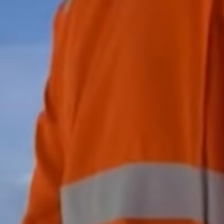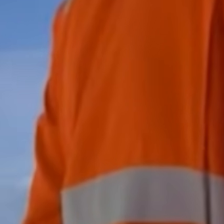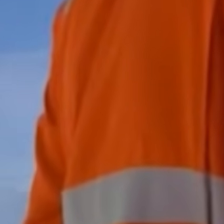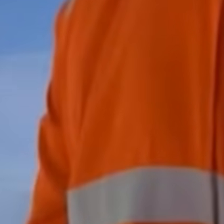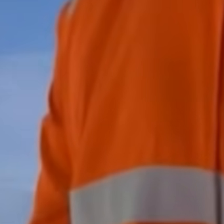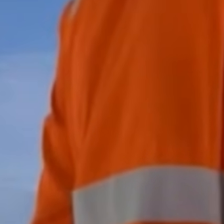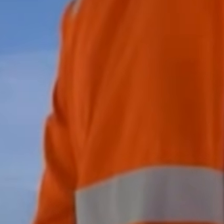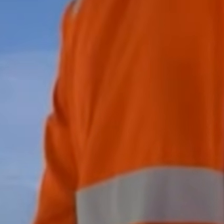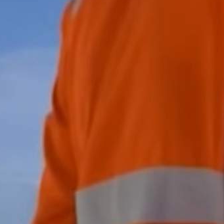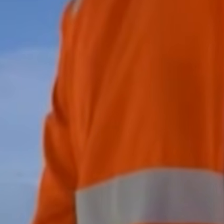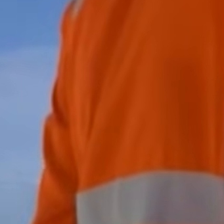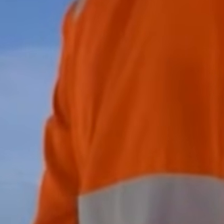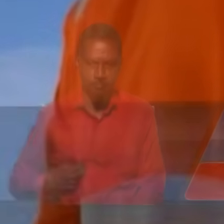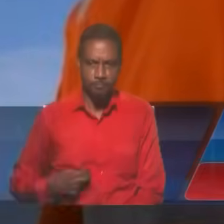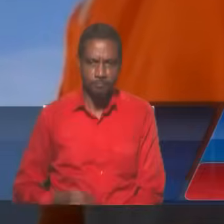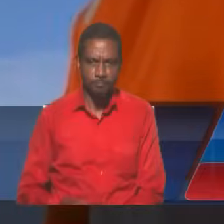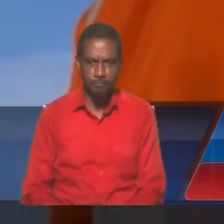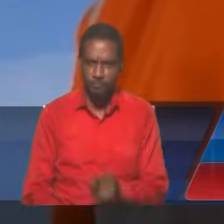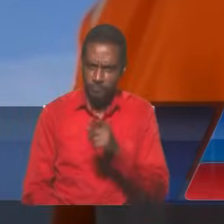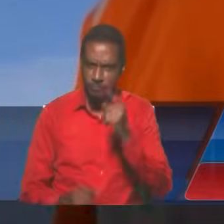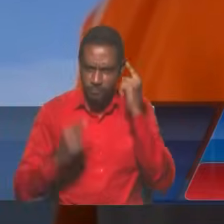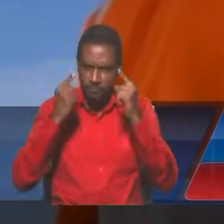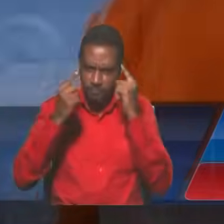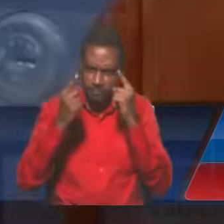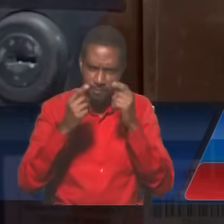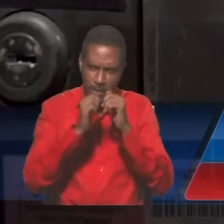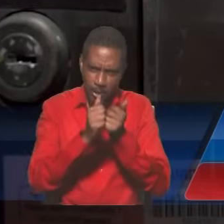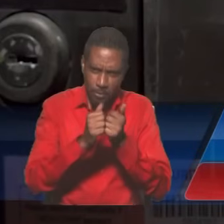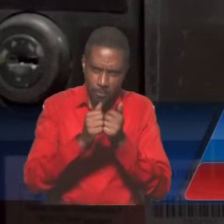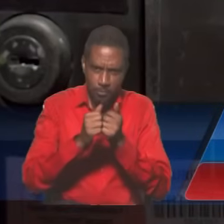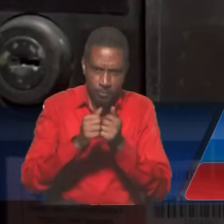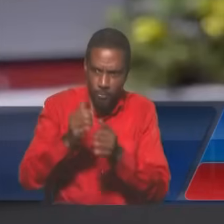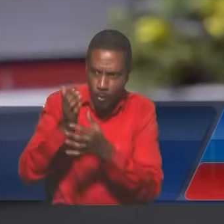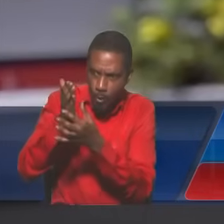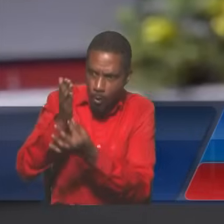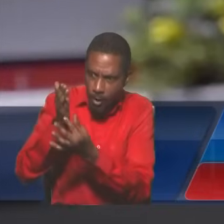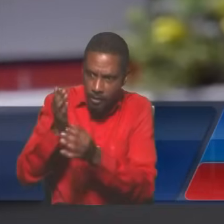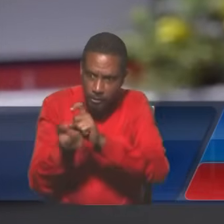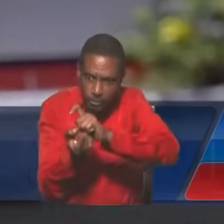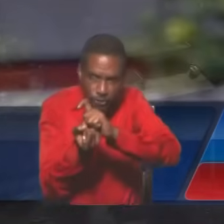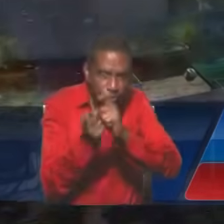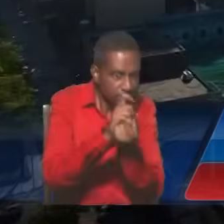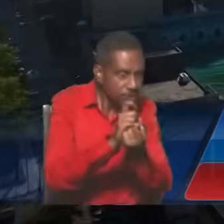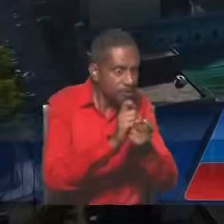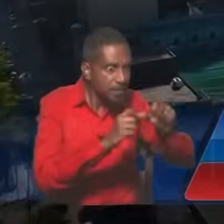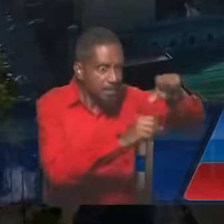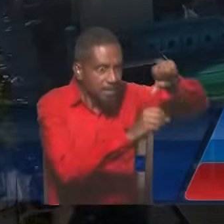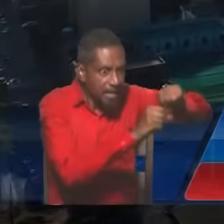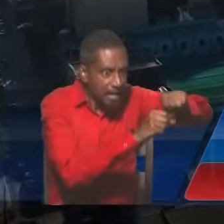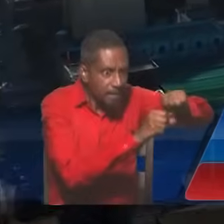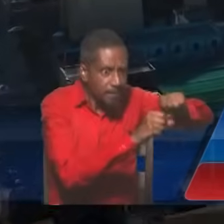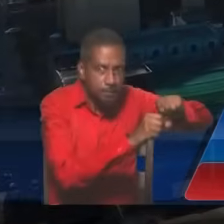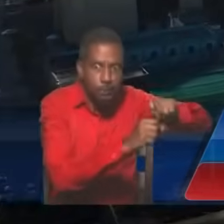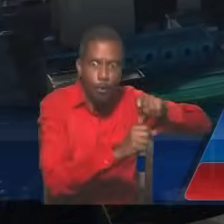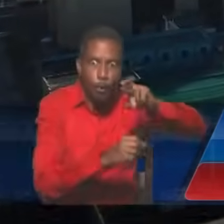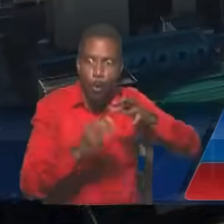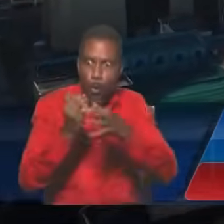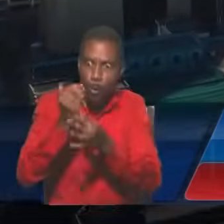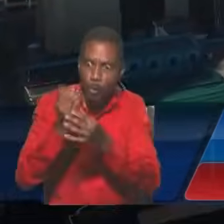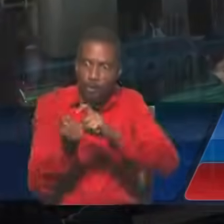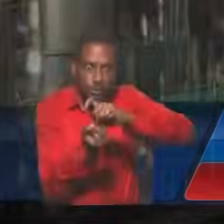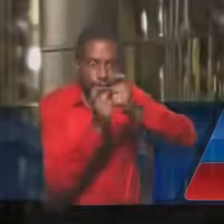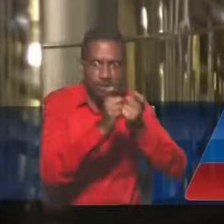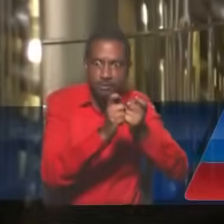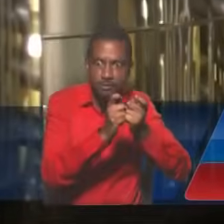Have you ever wondered how you get from a barrel of crude oil to the gasoline that runs your vehicle's engine or the power that generates the electricity to your